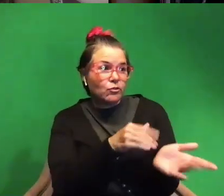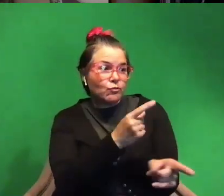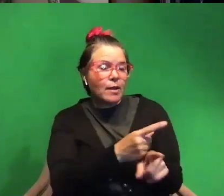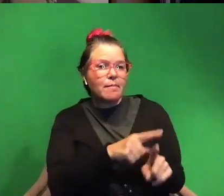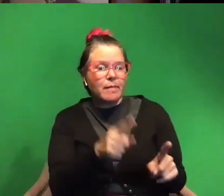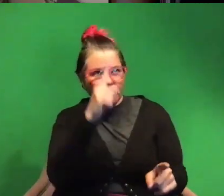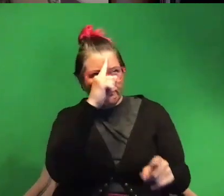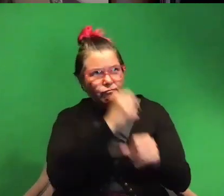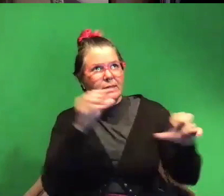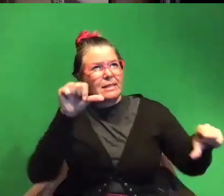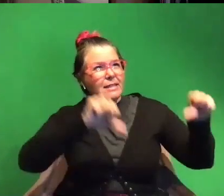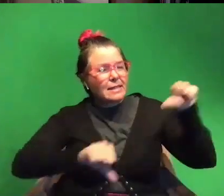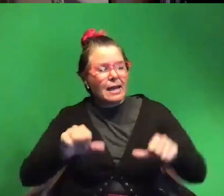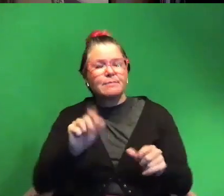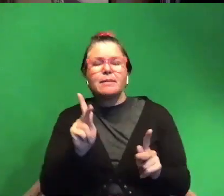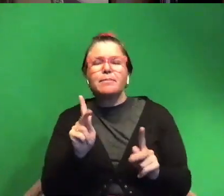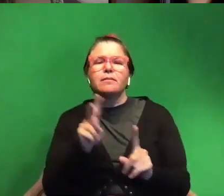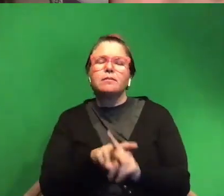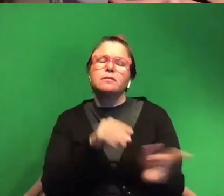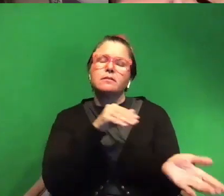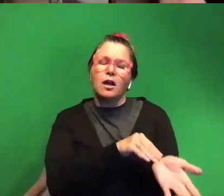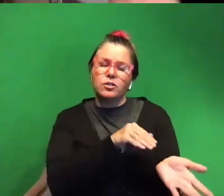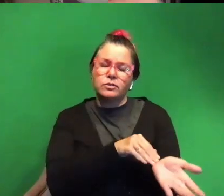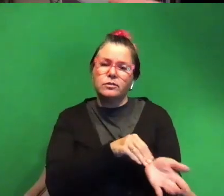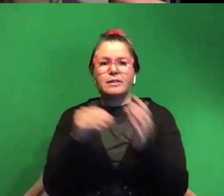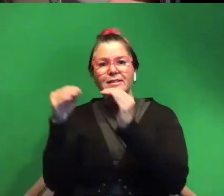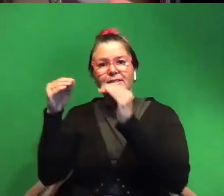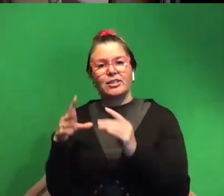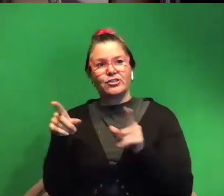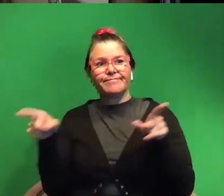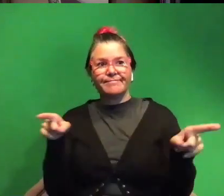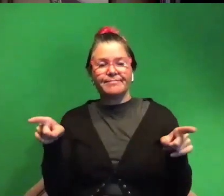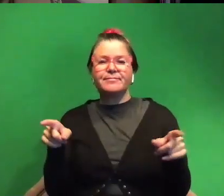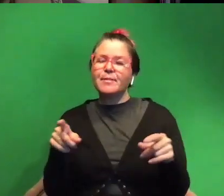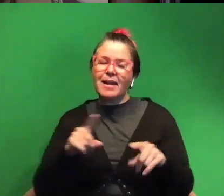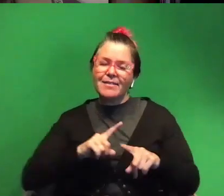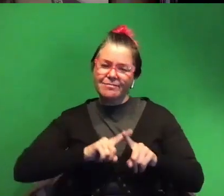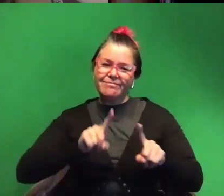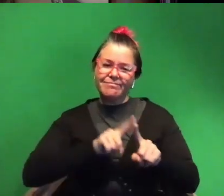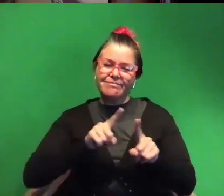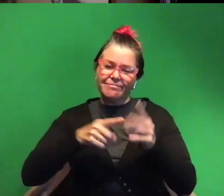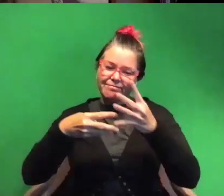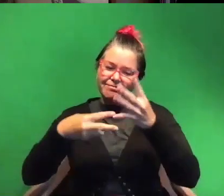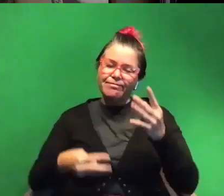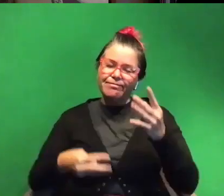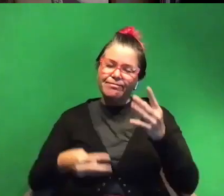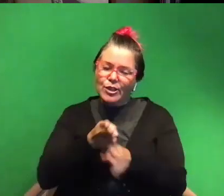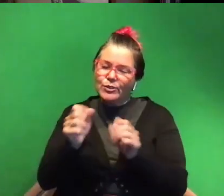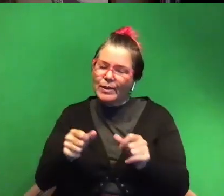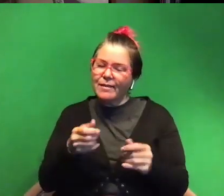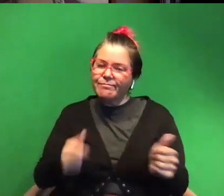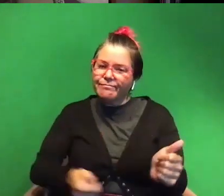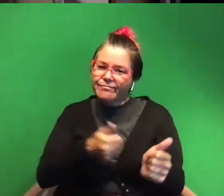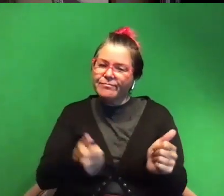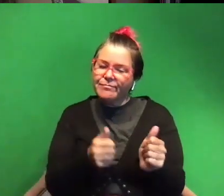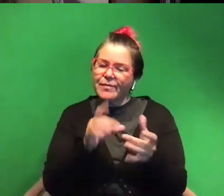of science, people will say, oh, doctor or teacher. And there's a lot of different careers you can pursue that you can still like science for. So